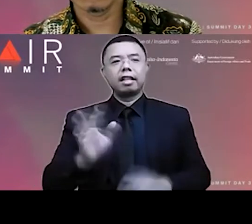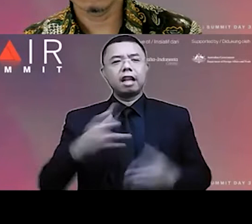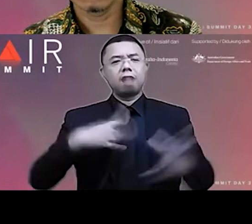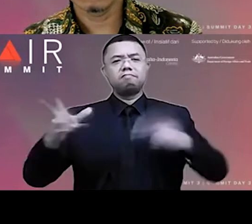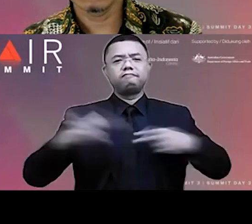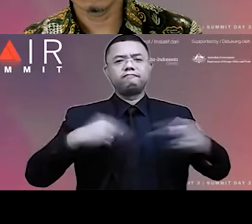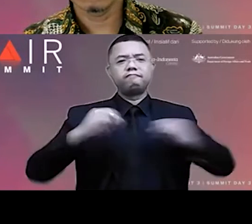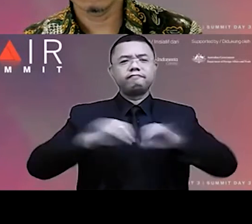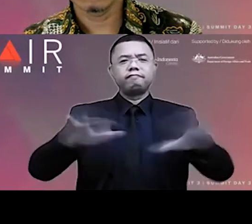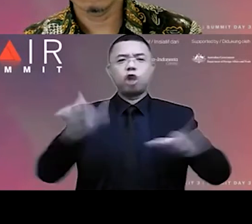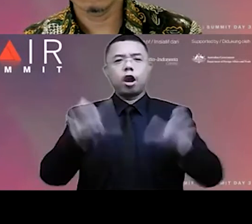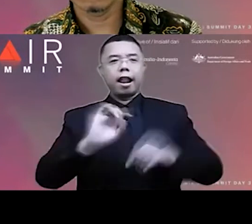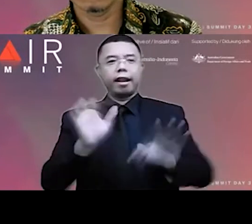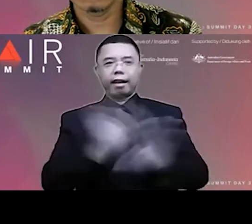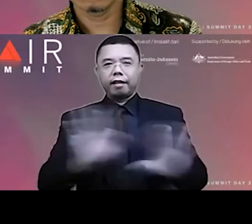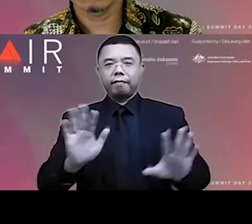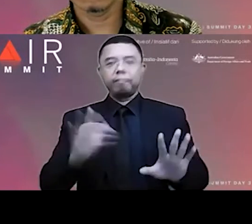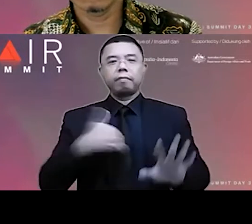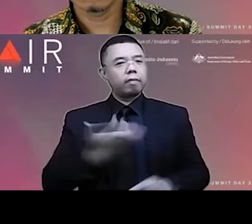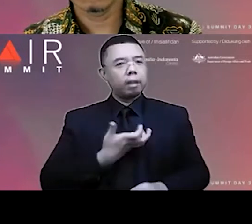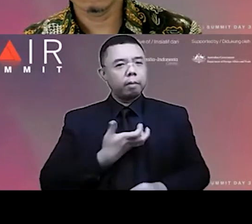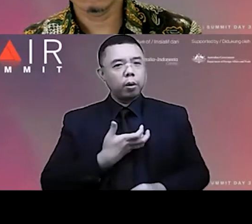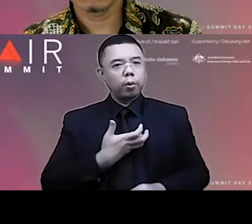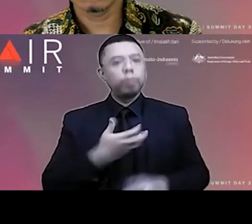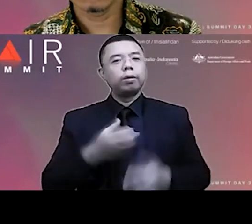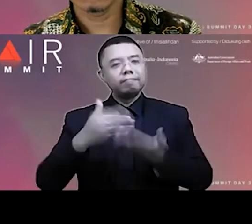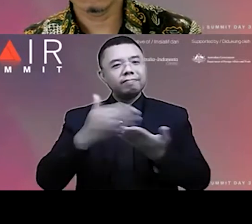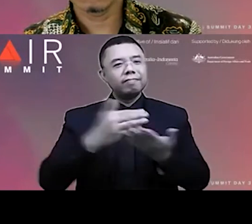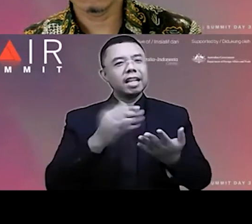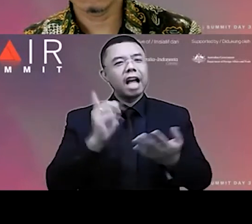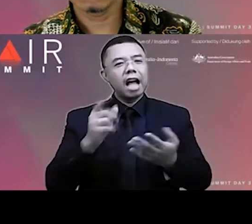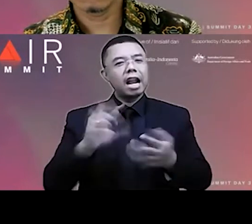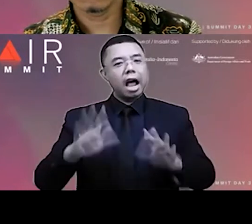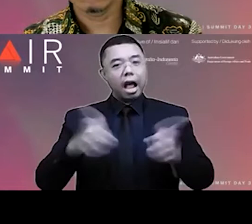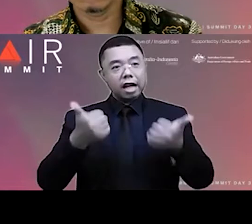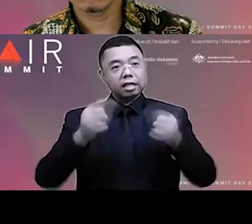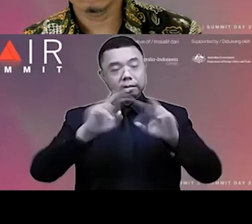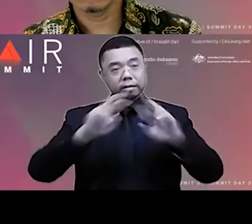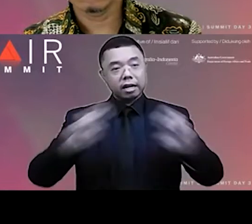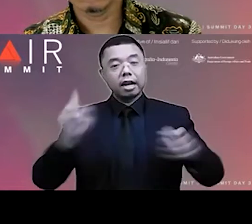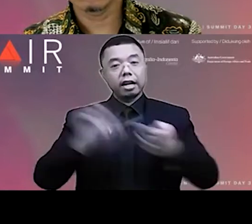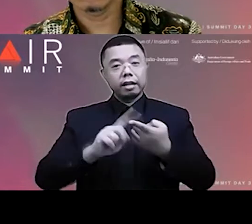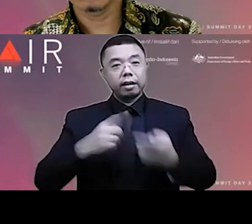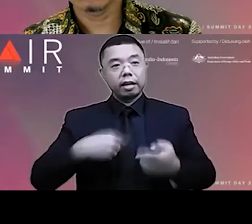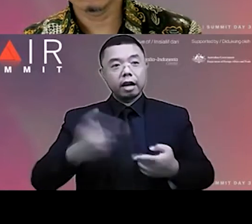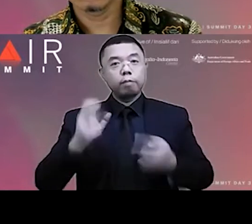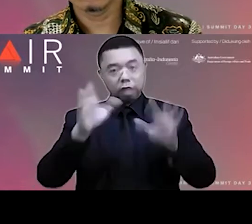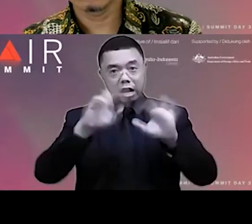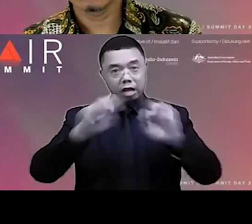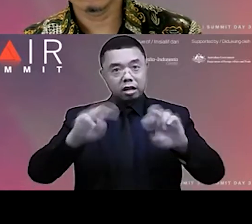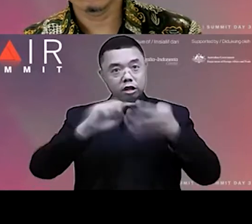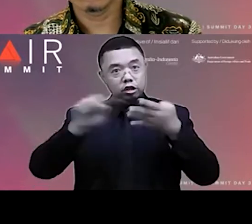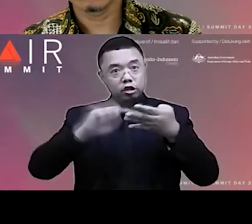my colleagues that who conducted a nationwide survey in Australia. So my colleague has been asking people